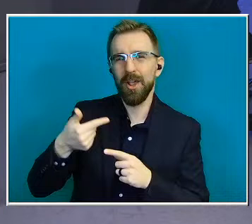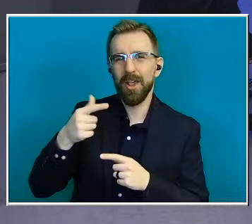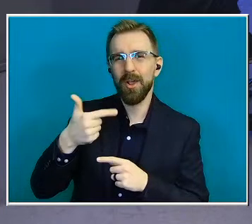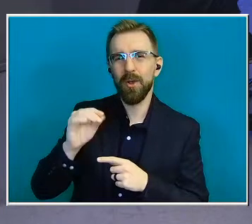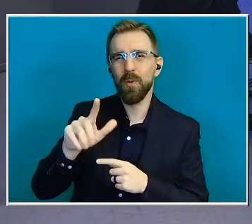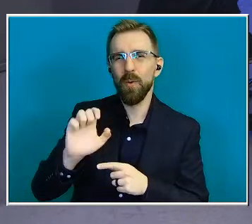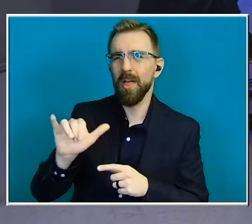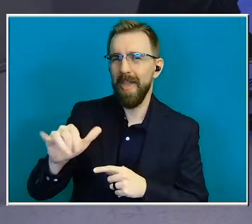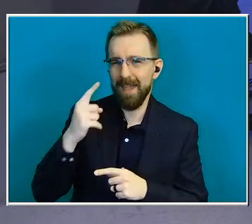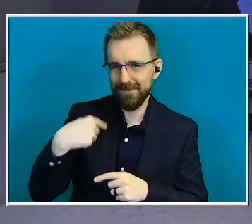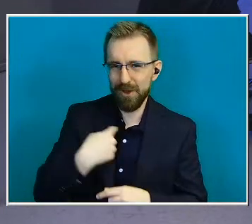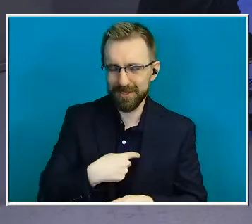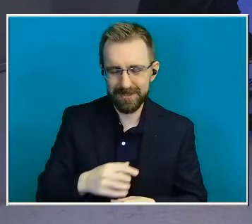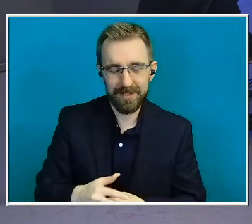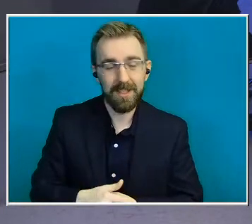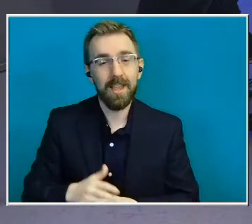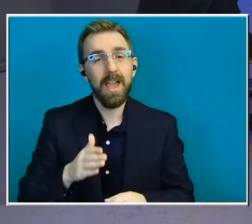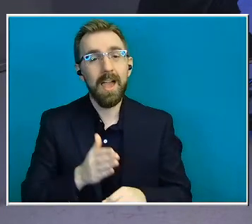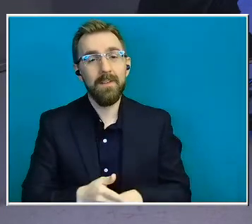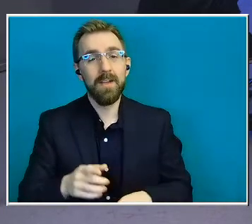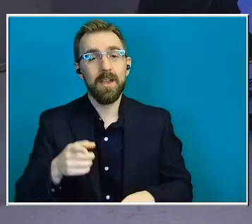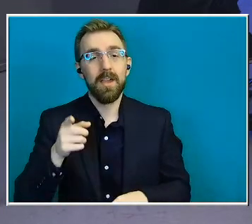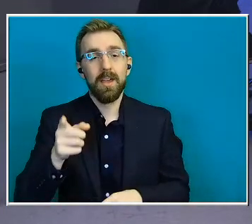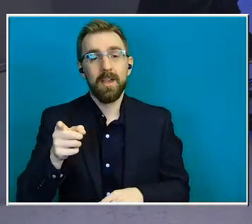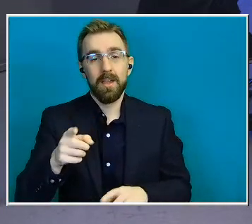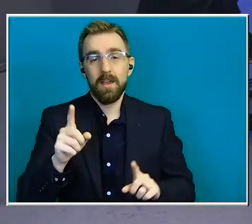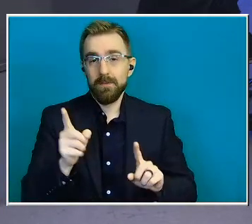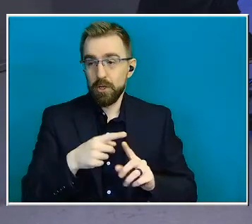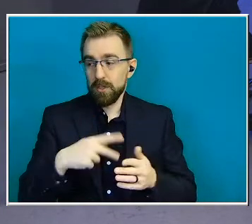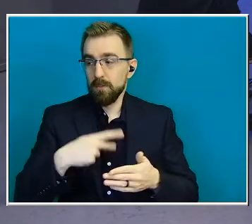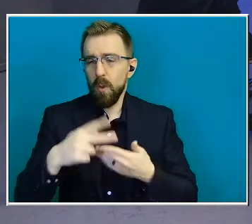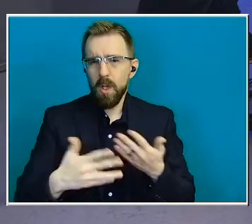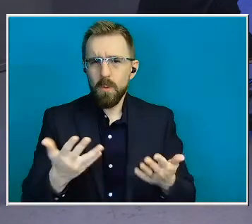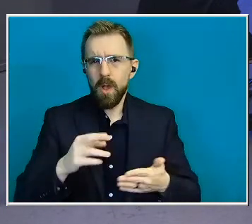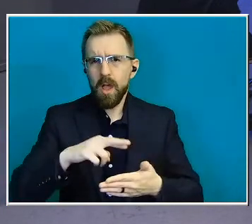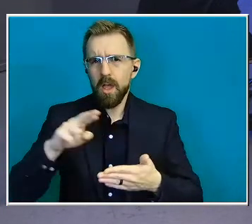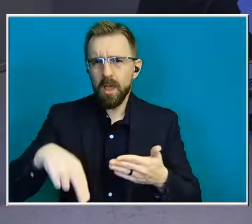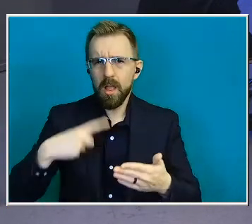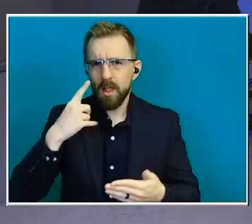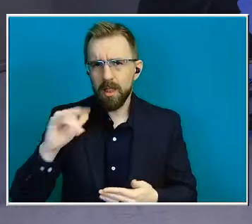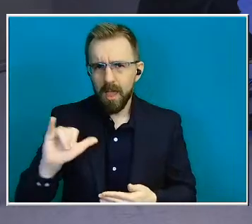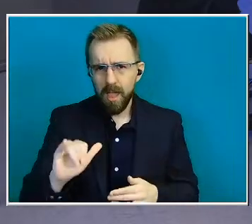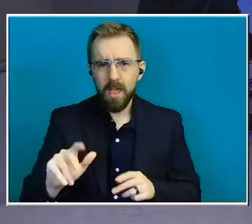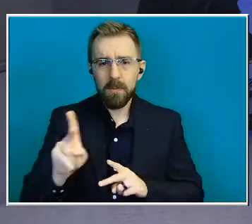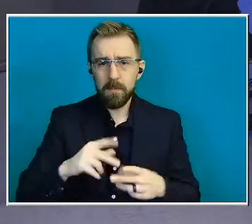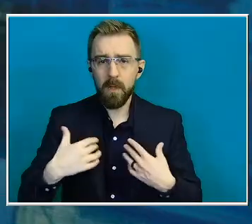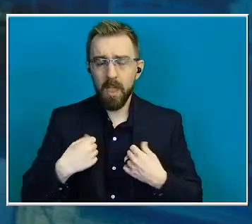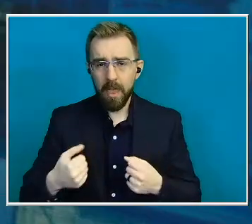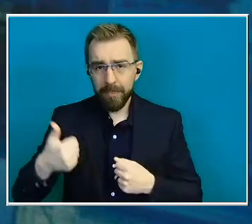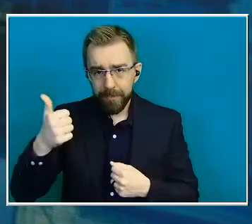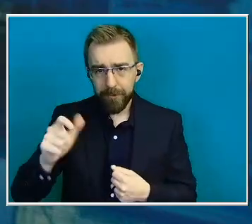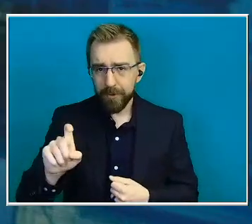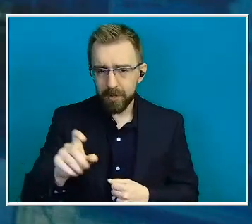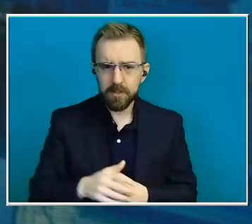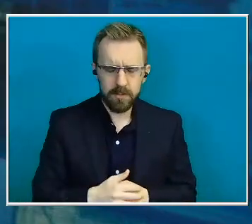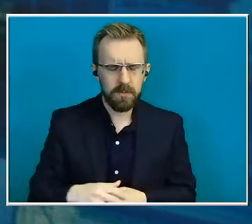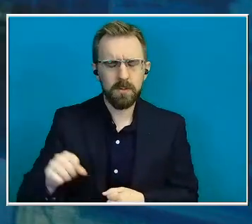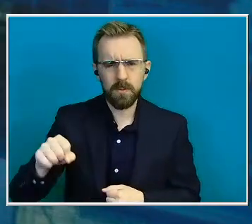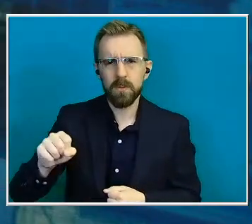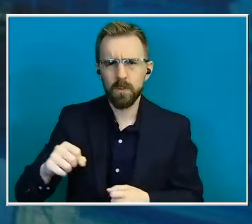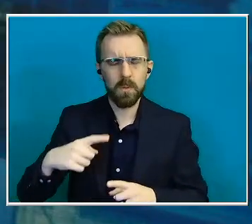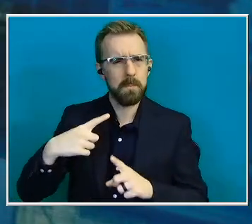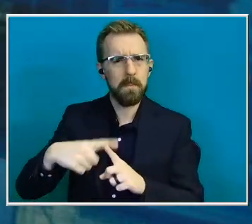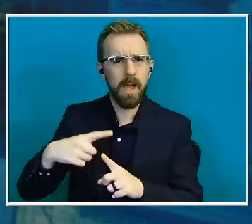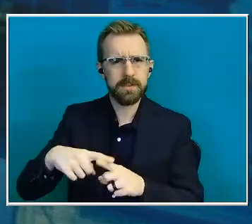so after the first of the program, what were the outcomes like? Were people getting healthier with it? Oh, really very positive results. So this